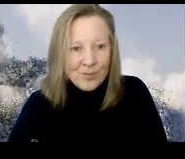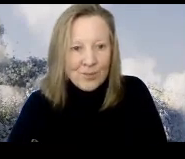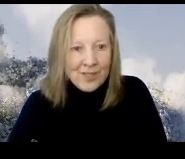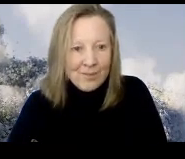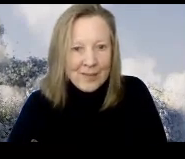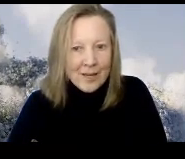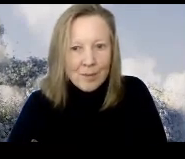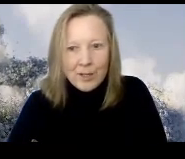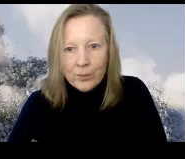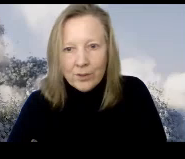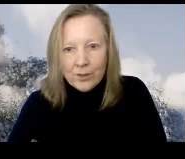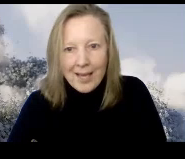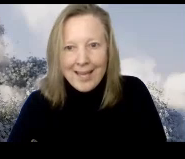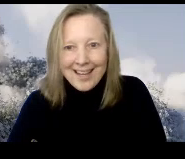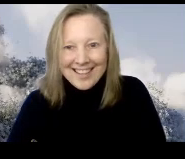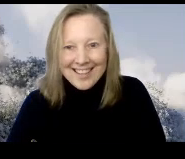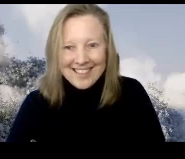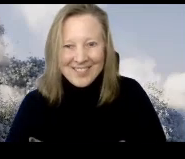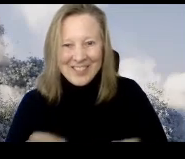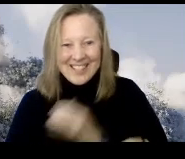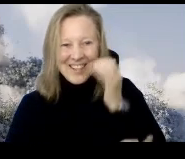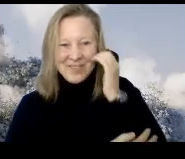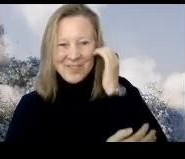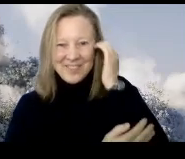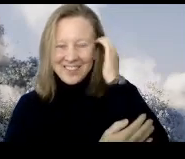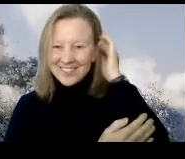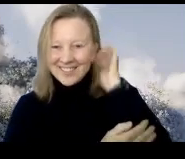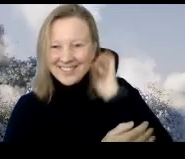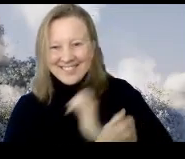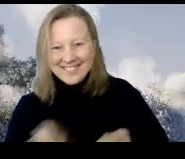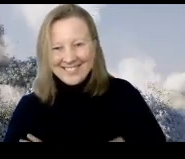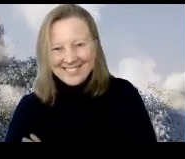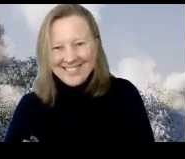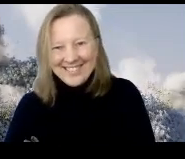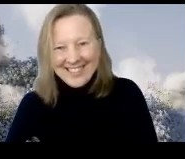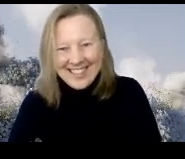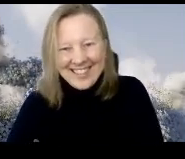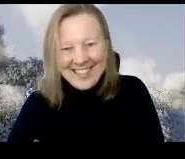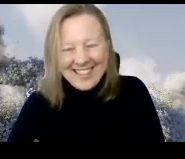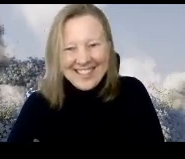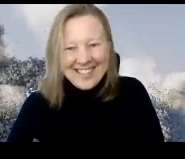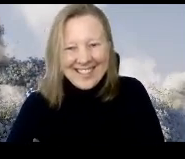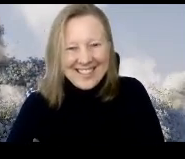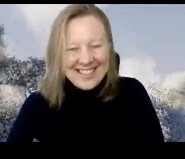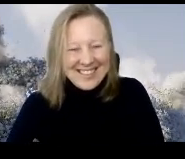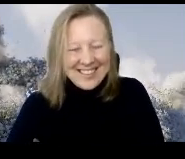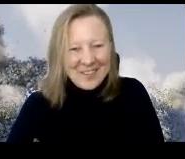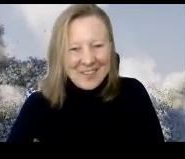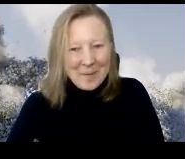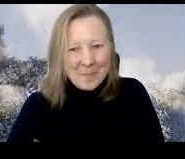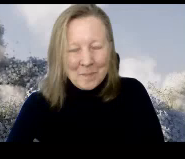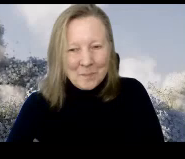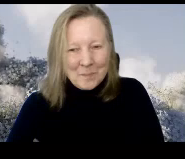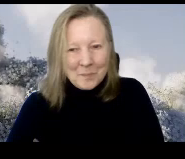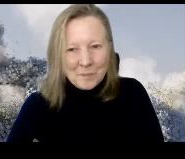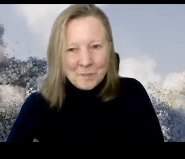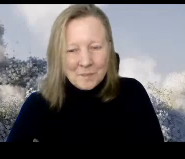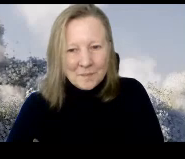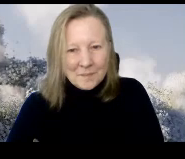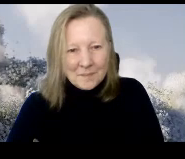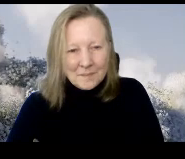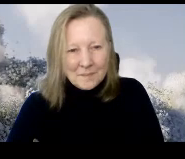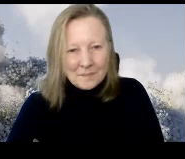you, because we'd be helping you all the way. Yeah, that would be great. So, am I still eligible to